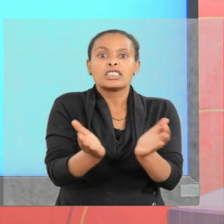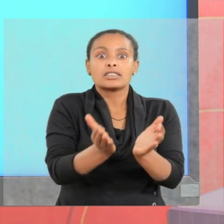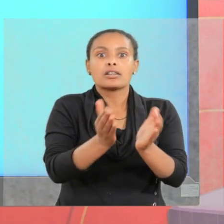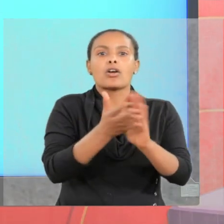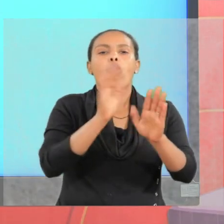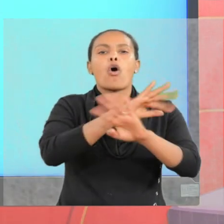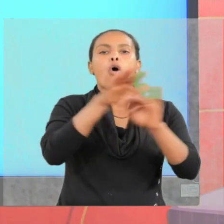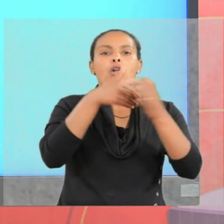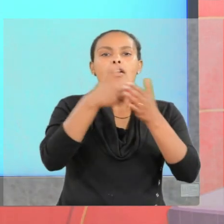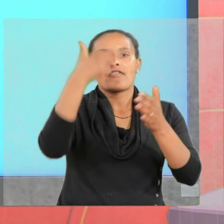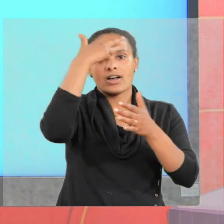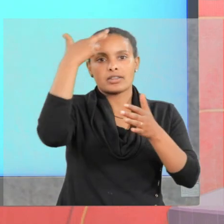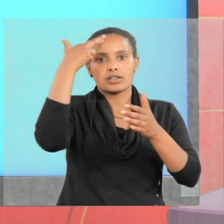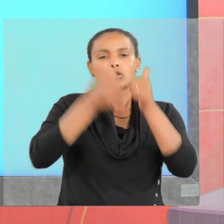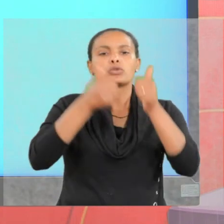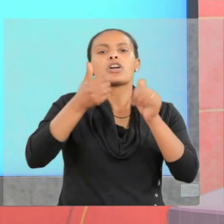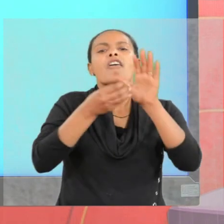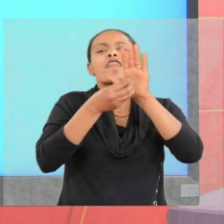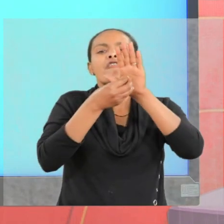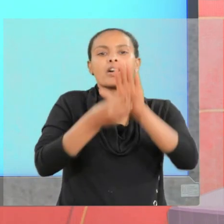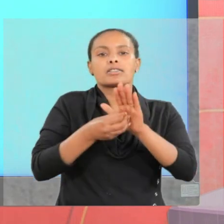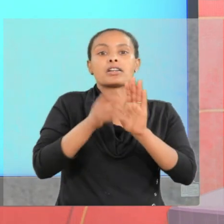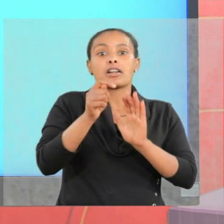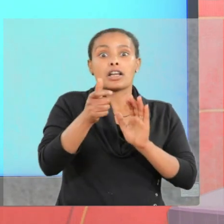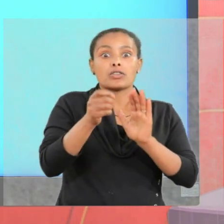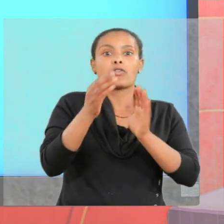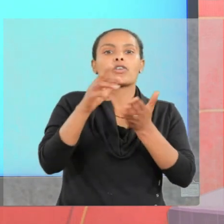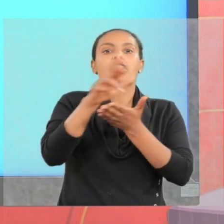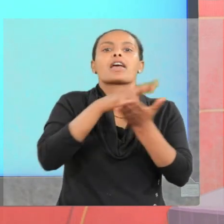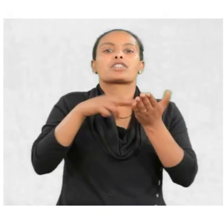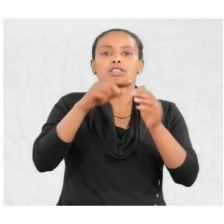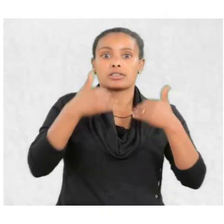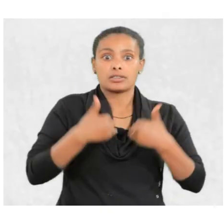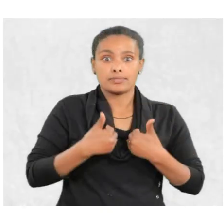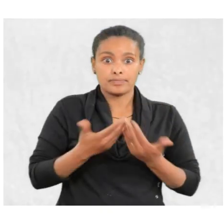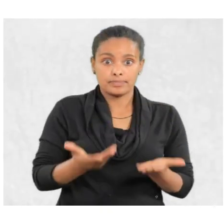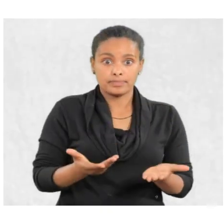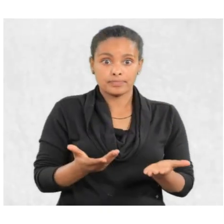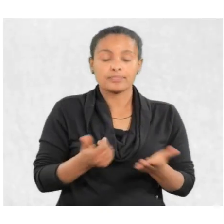so on are factors which affect rate of the reaction.